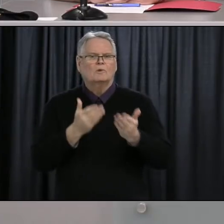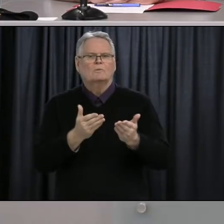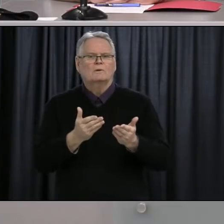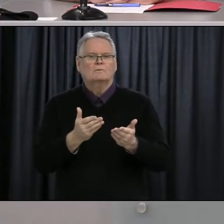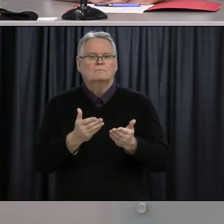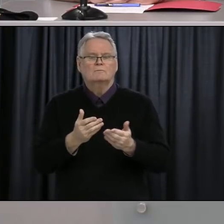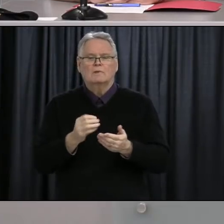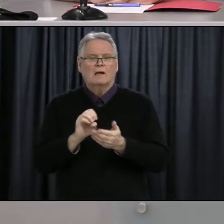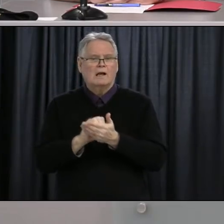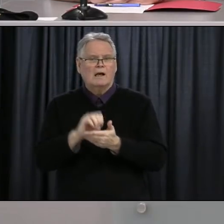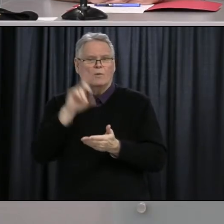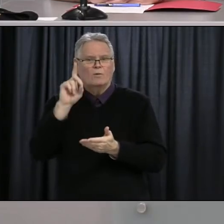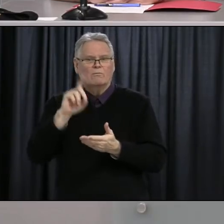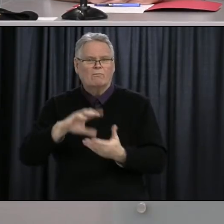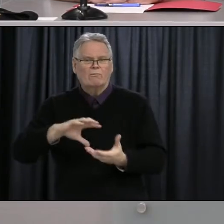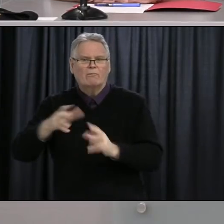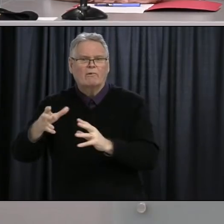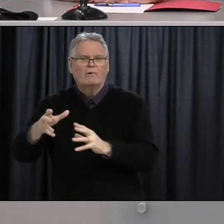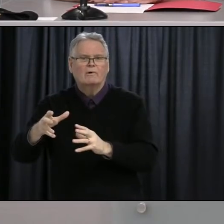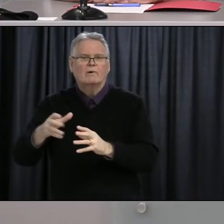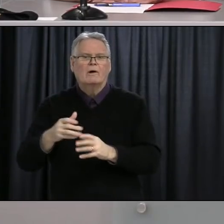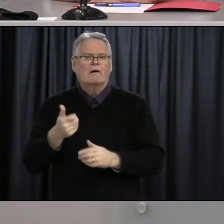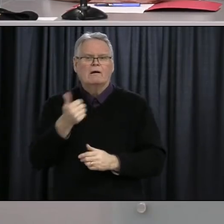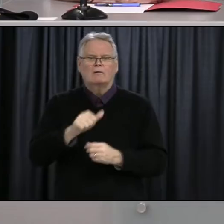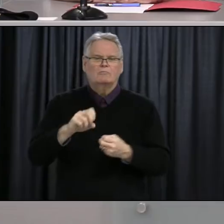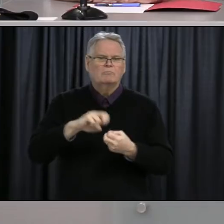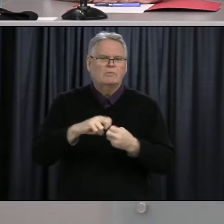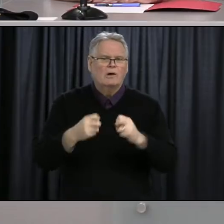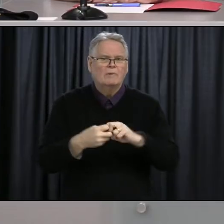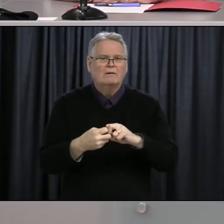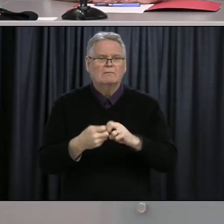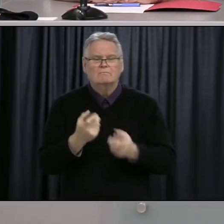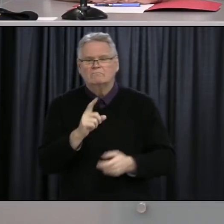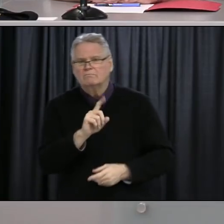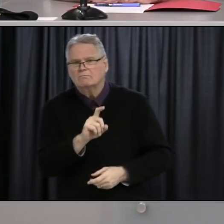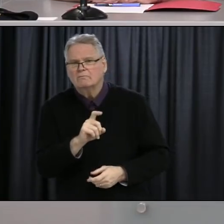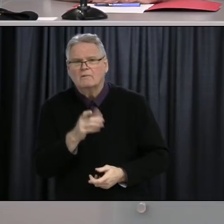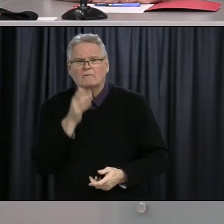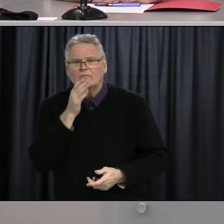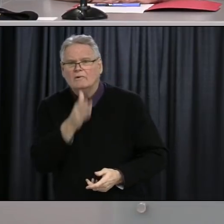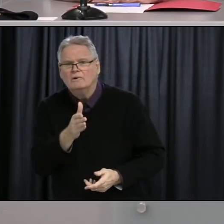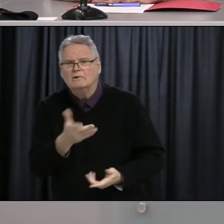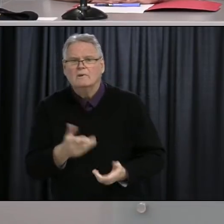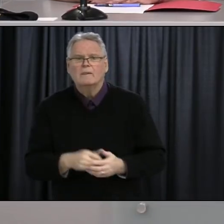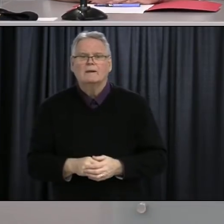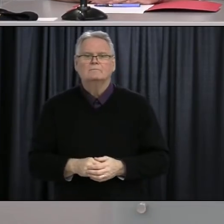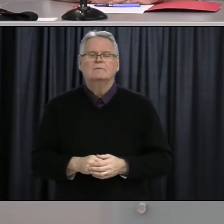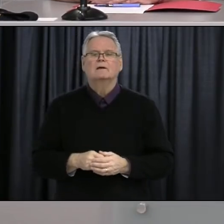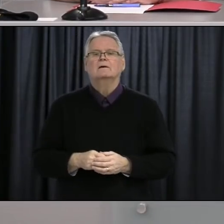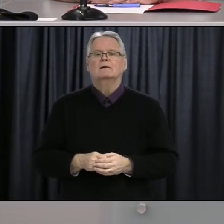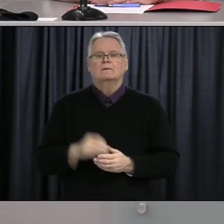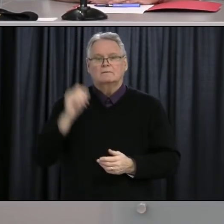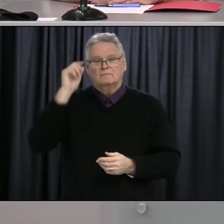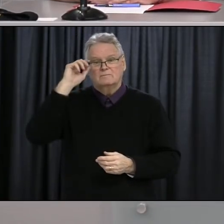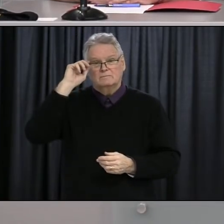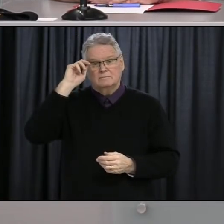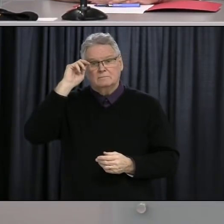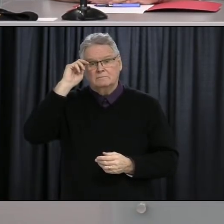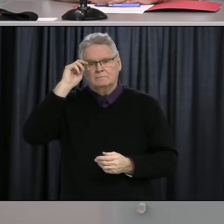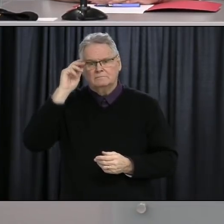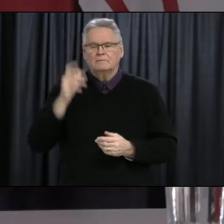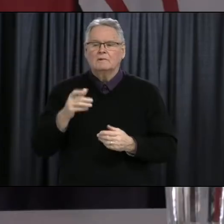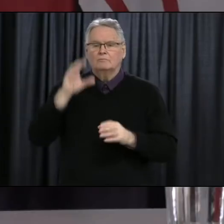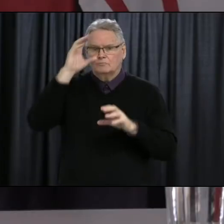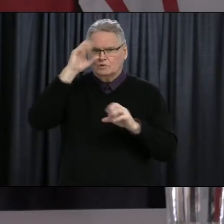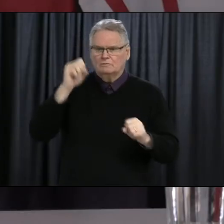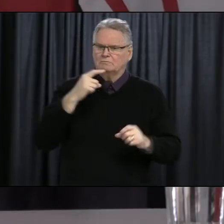aware of? There has always been a contingency plan for this scenario, and switching to online learning for all